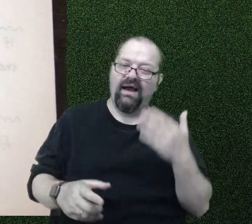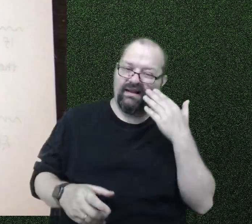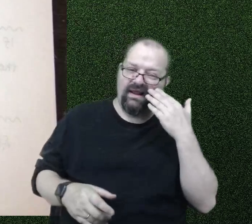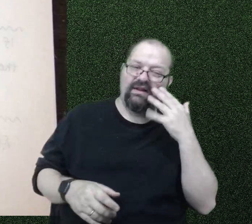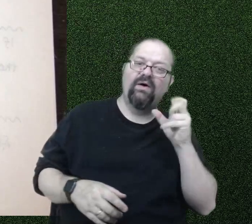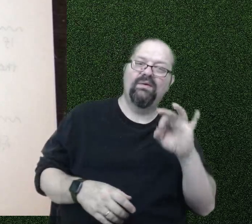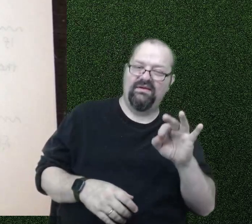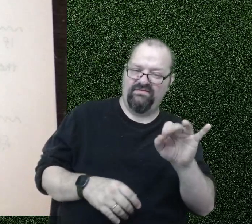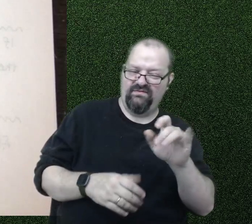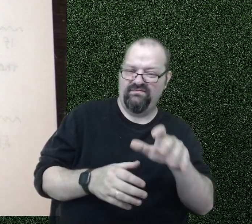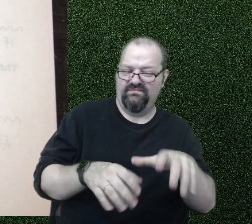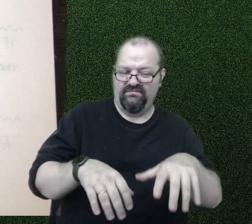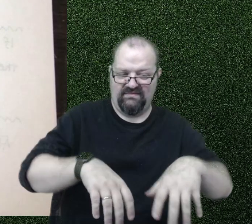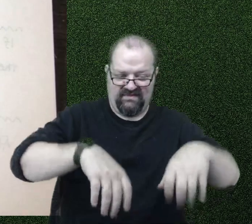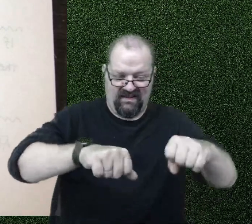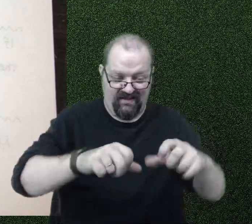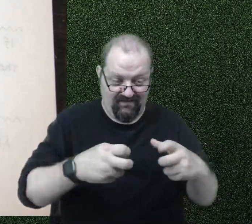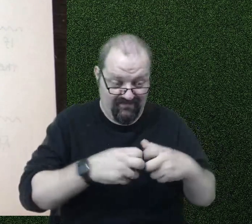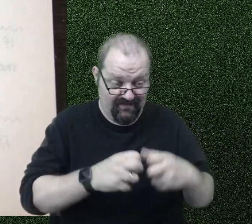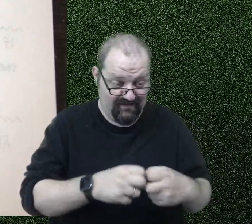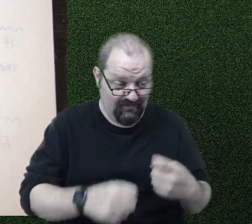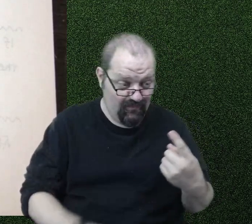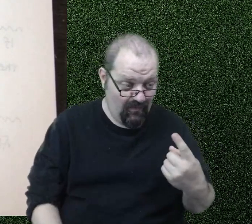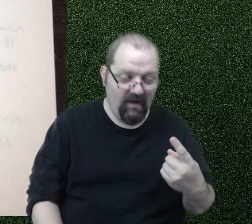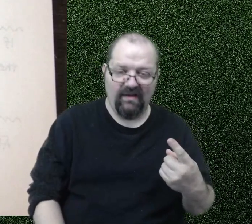this. I know.